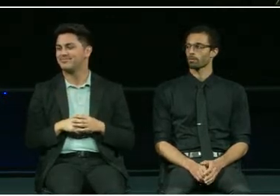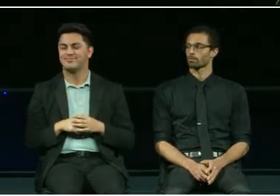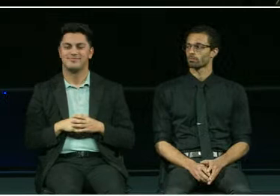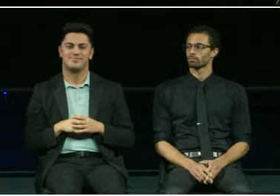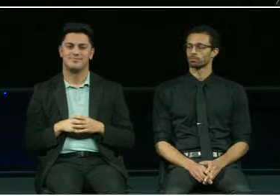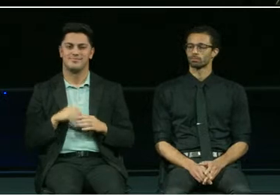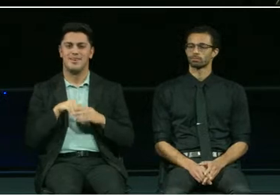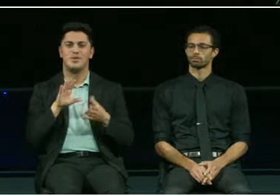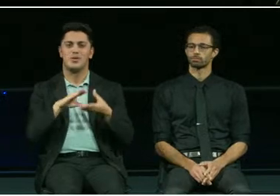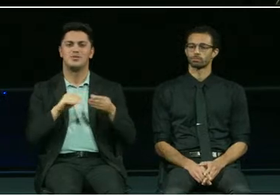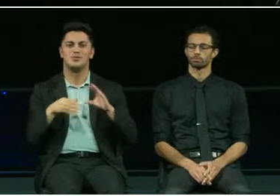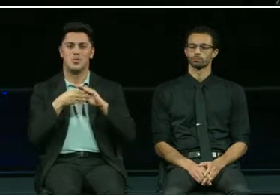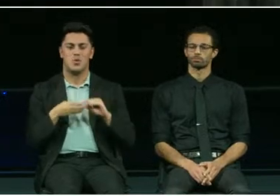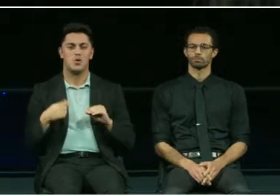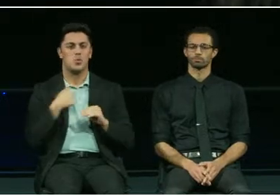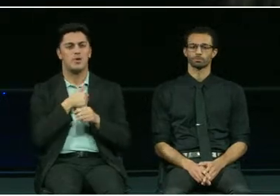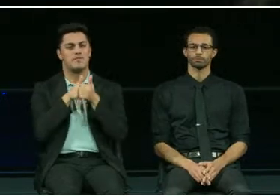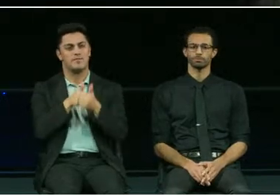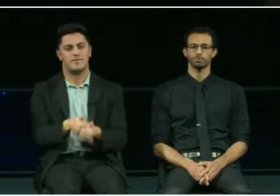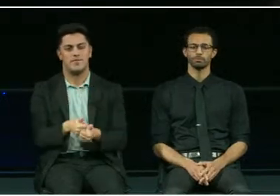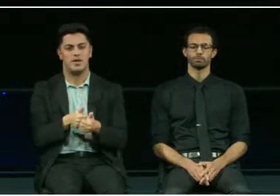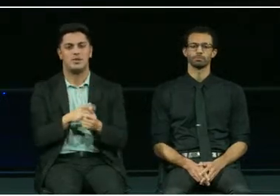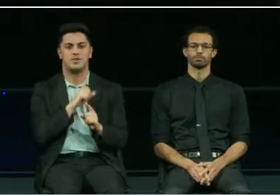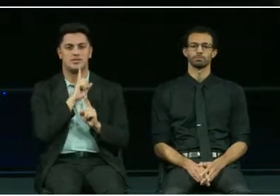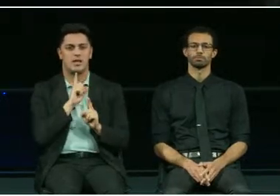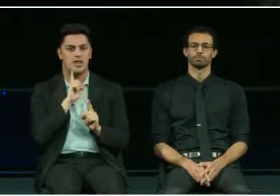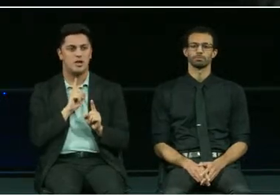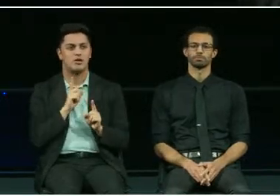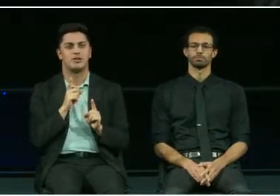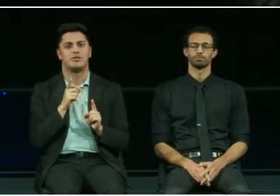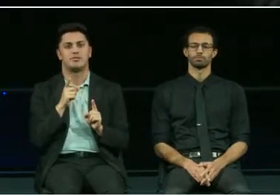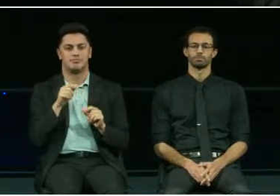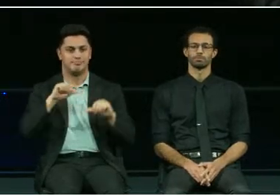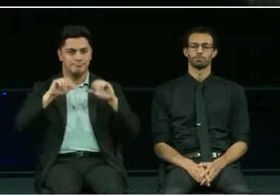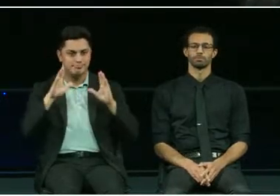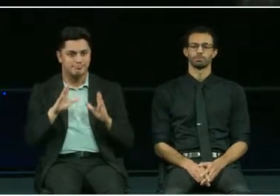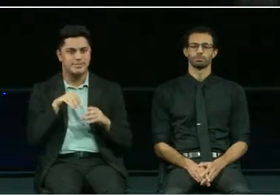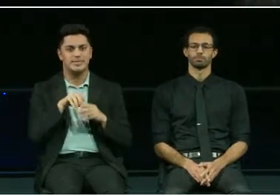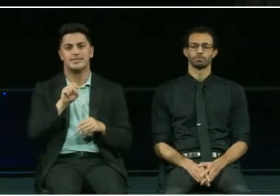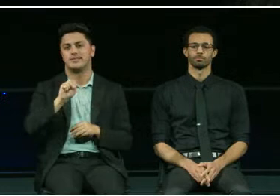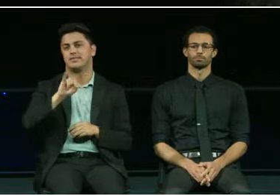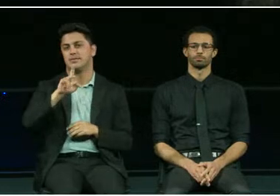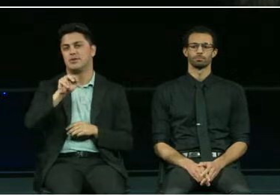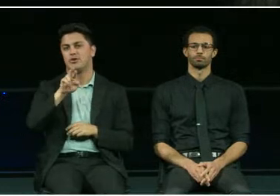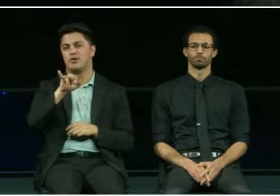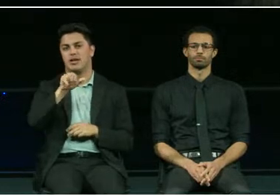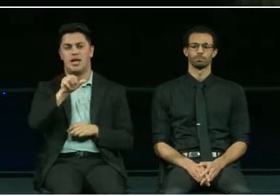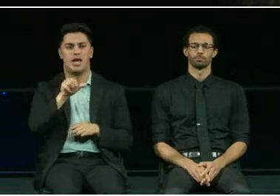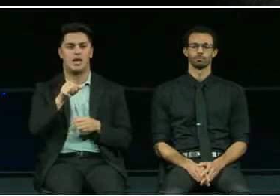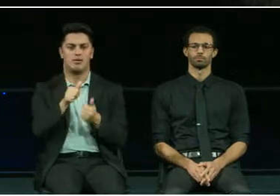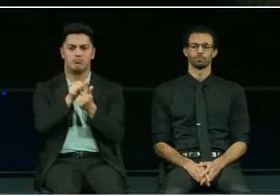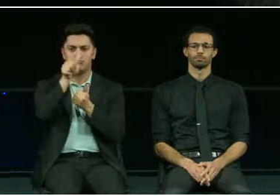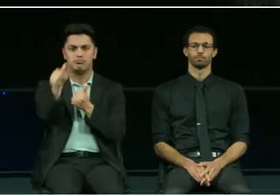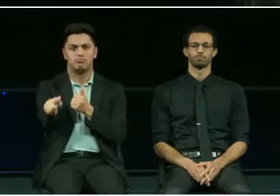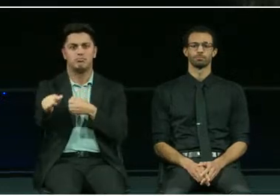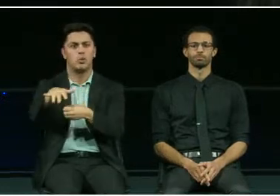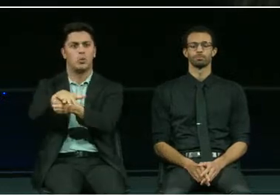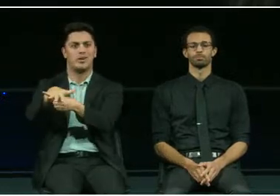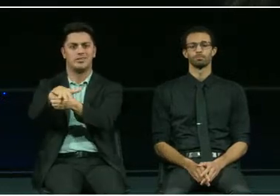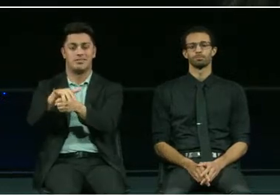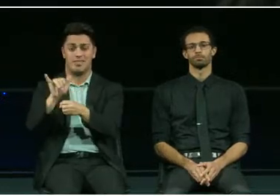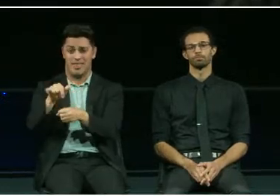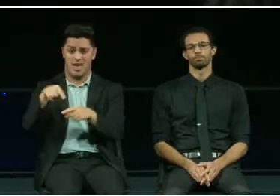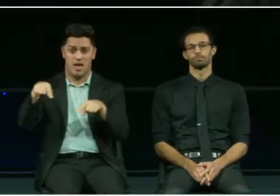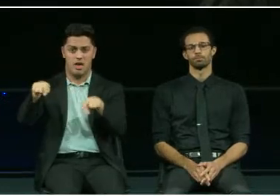So in your story, we follow a solitary man in Siberia, in the remote region. And you mentioned, of course, that this area